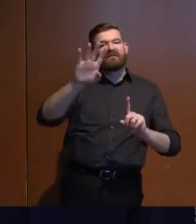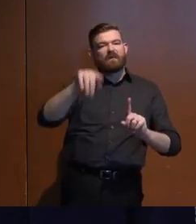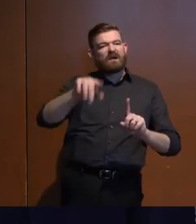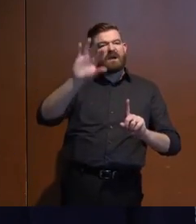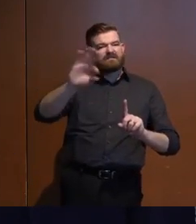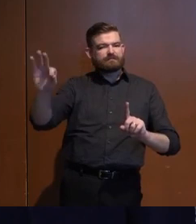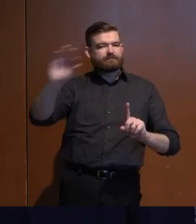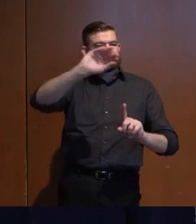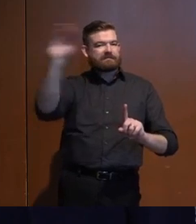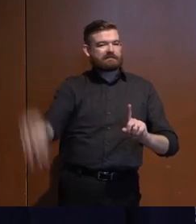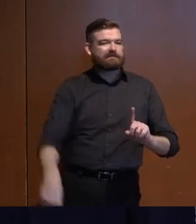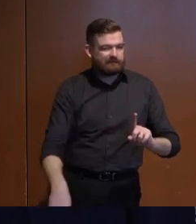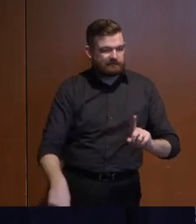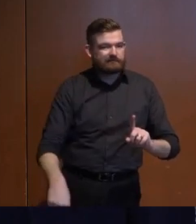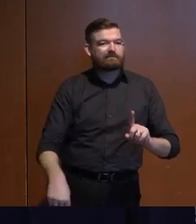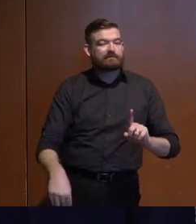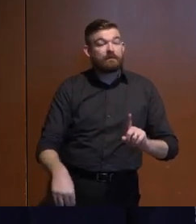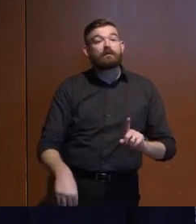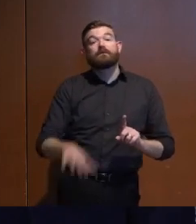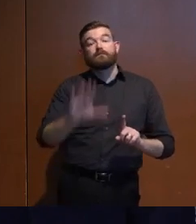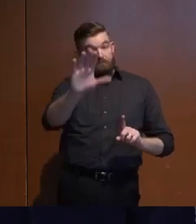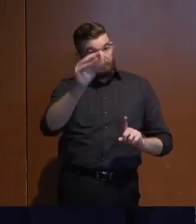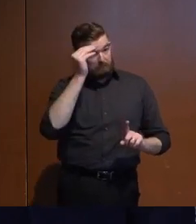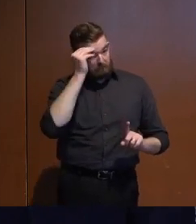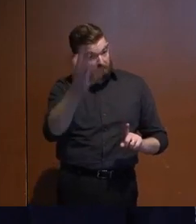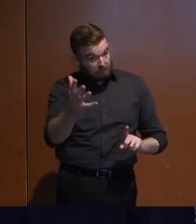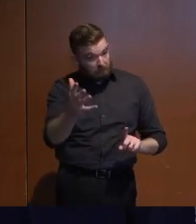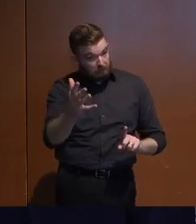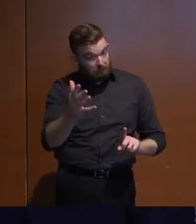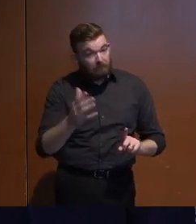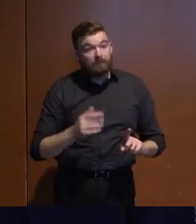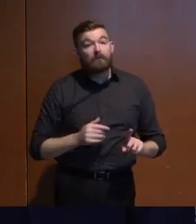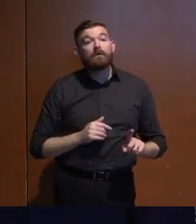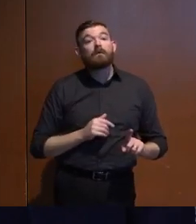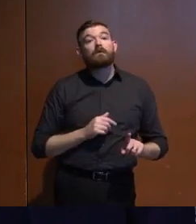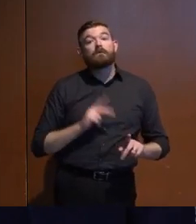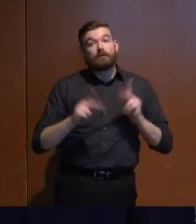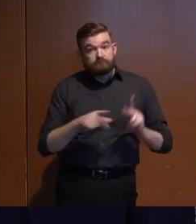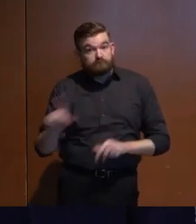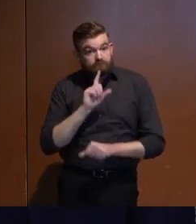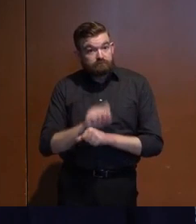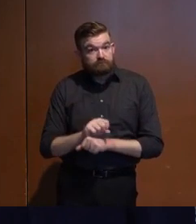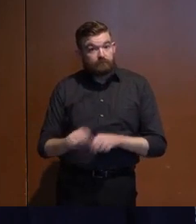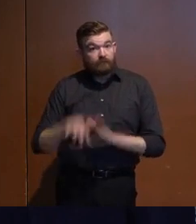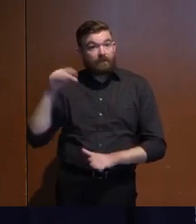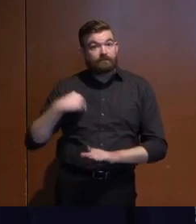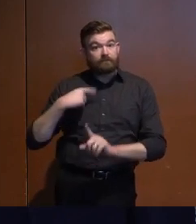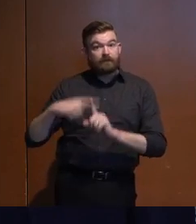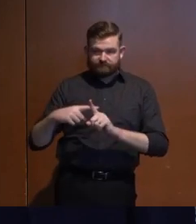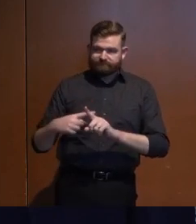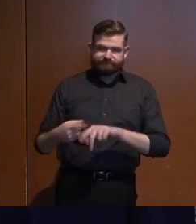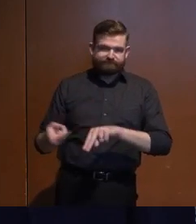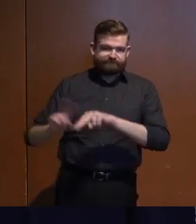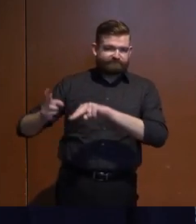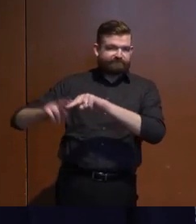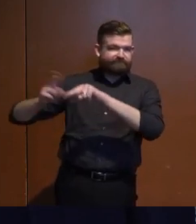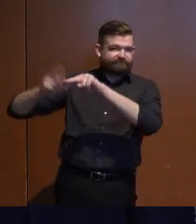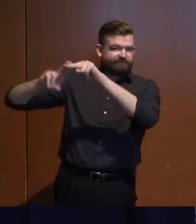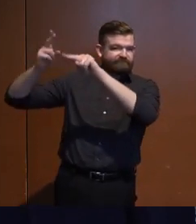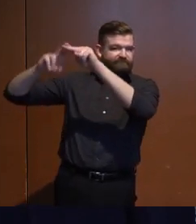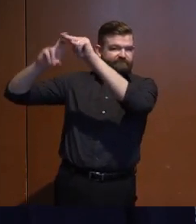34.99%. Now, as I've said, confirmed cases are rising quickly, and today we are reporting